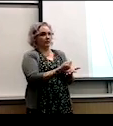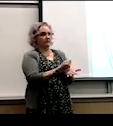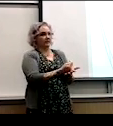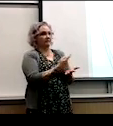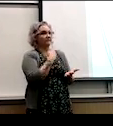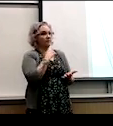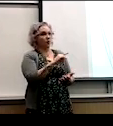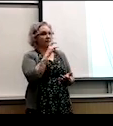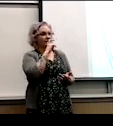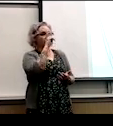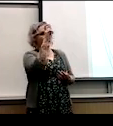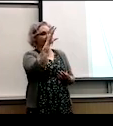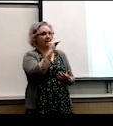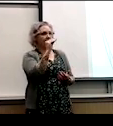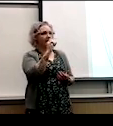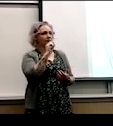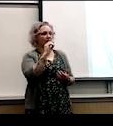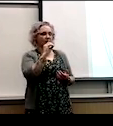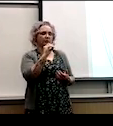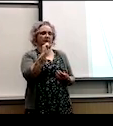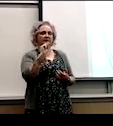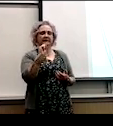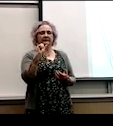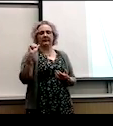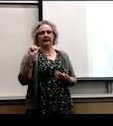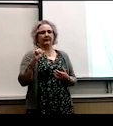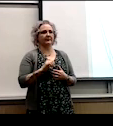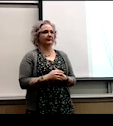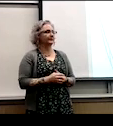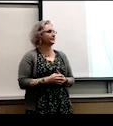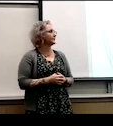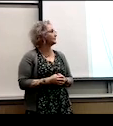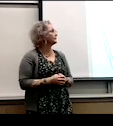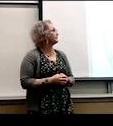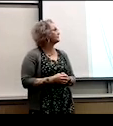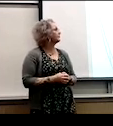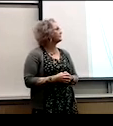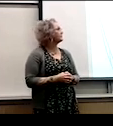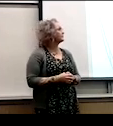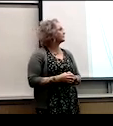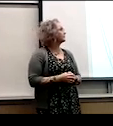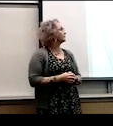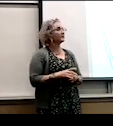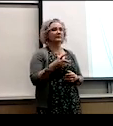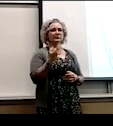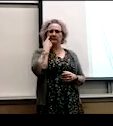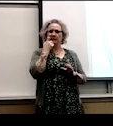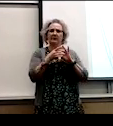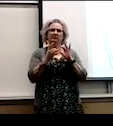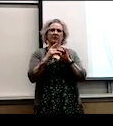Yeah, so in terms of the research that I found that was done since 2007,